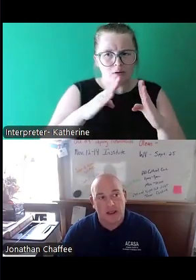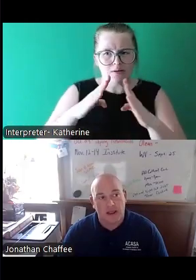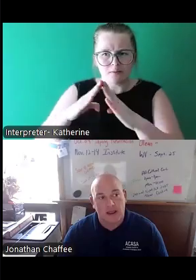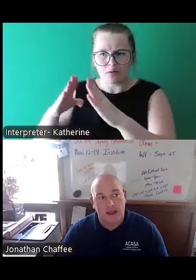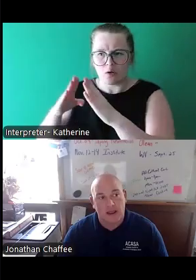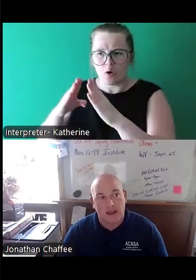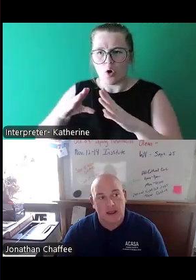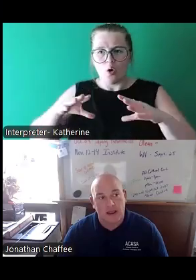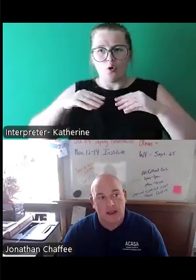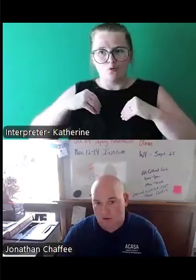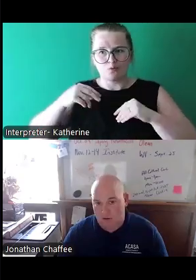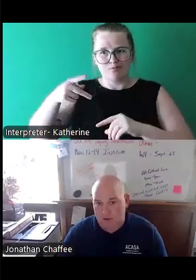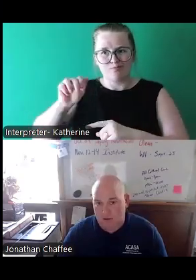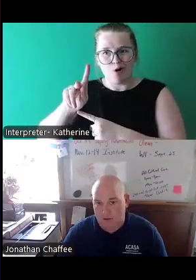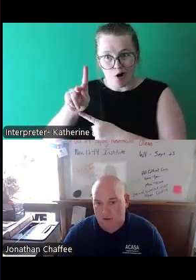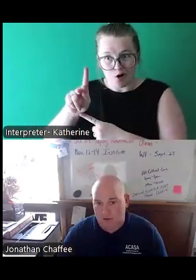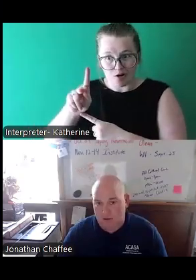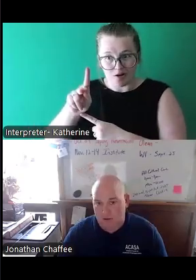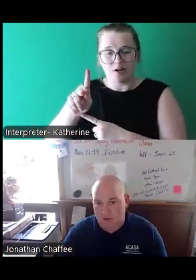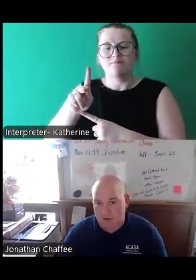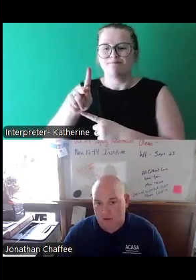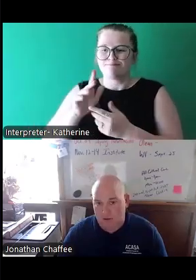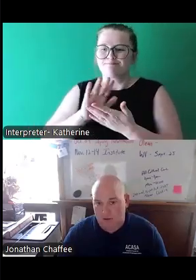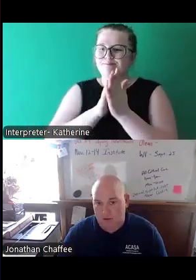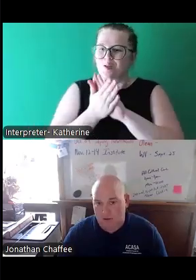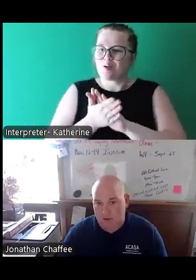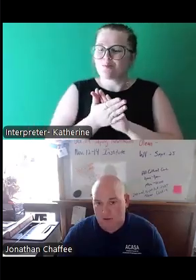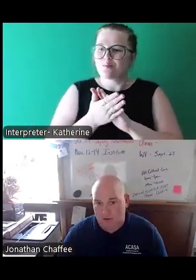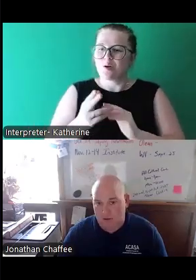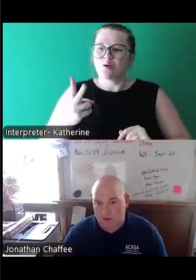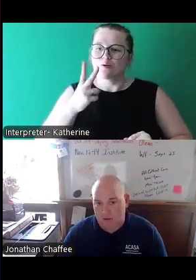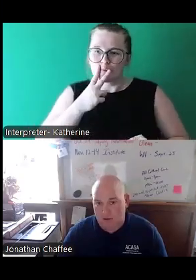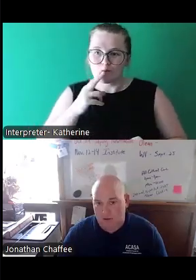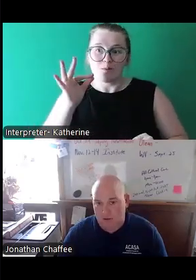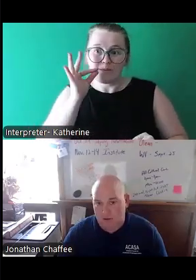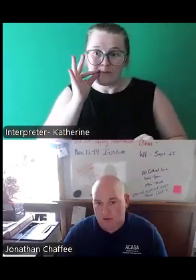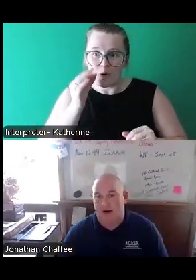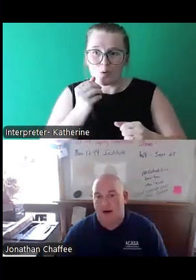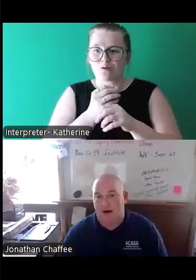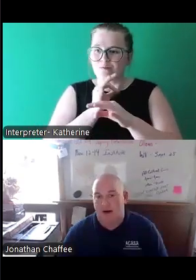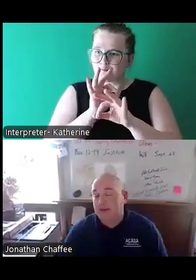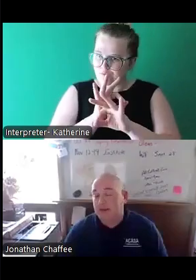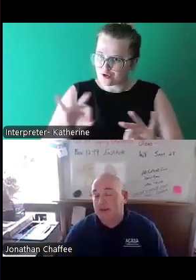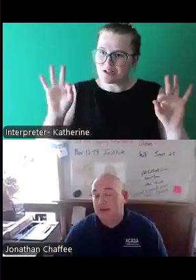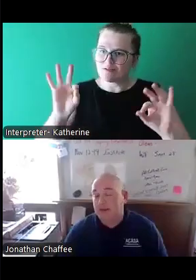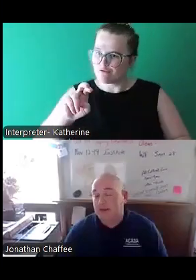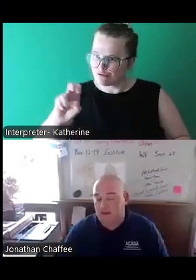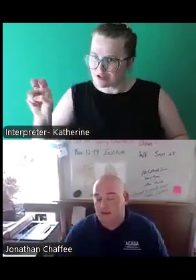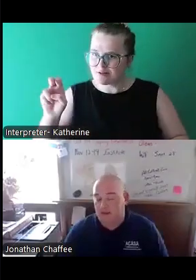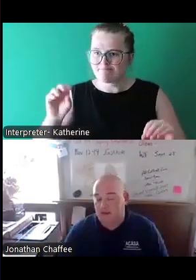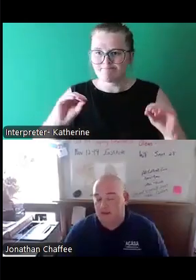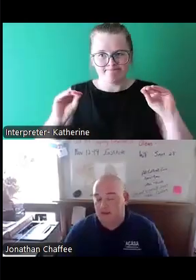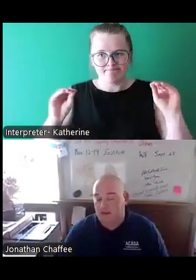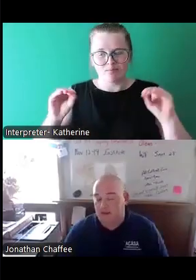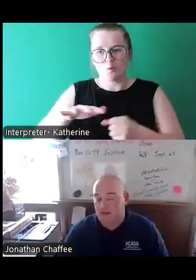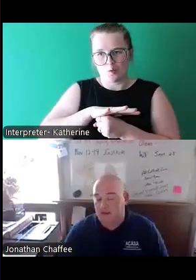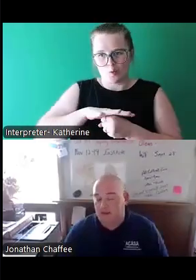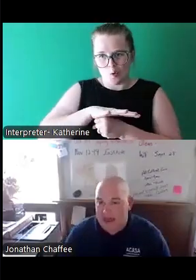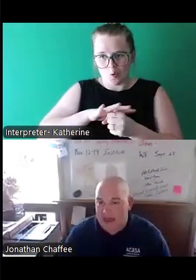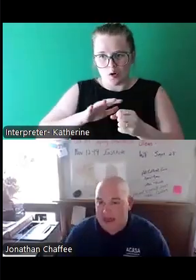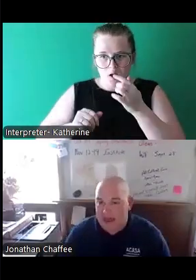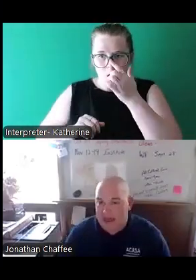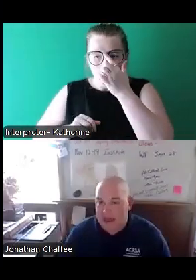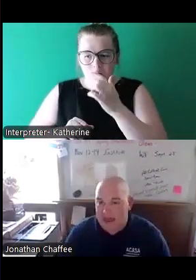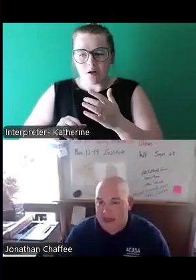parks was made smoke free of tobacco and cannabis. And municipalities would have to